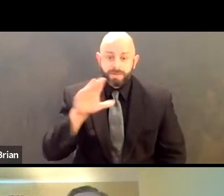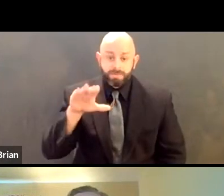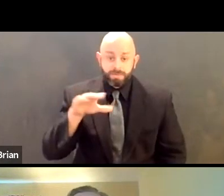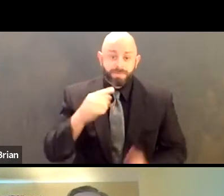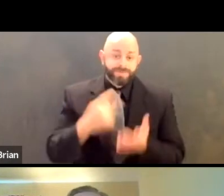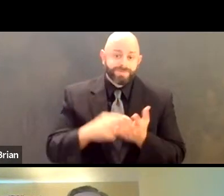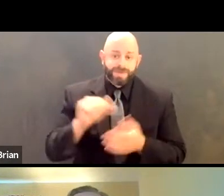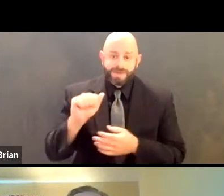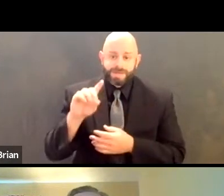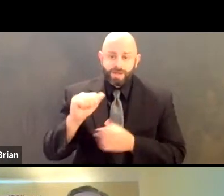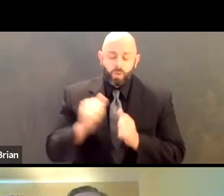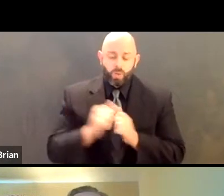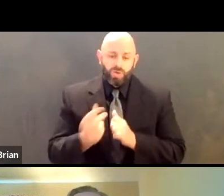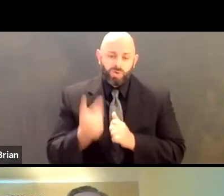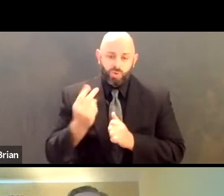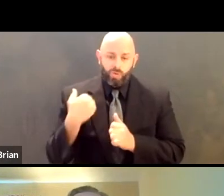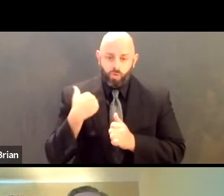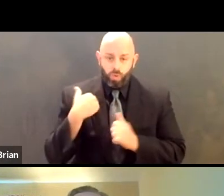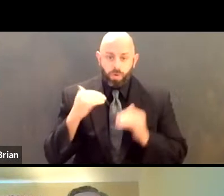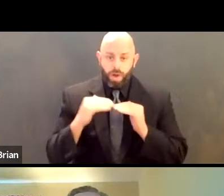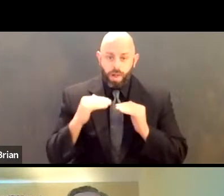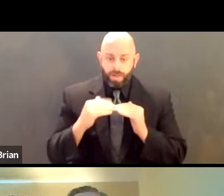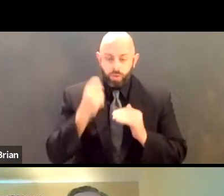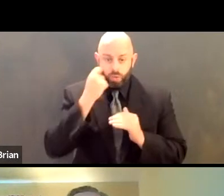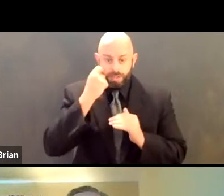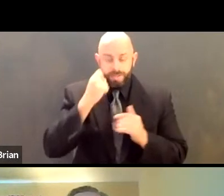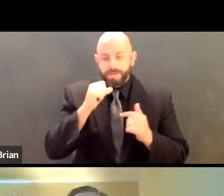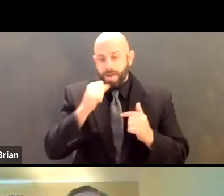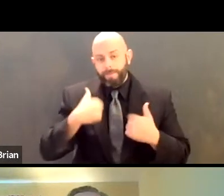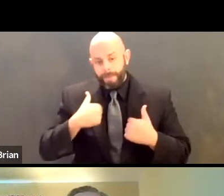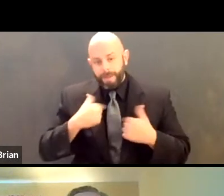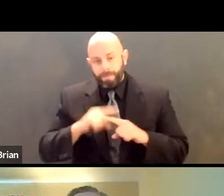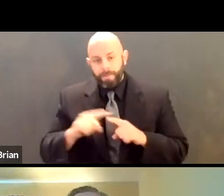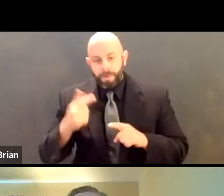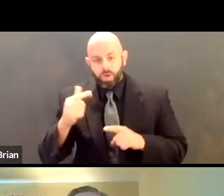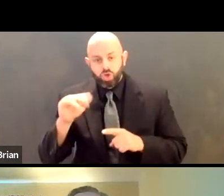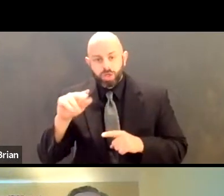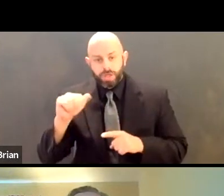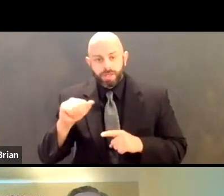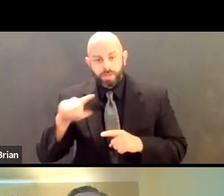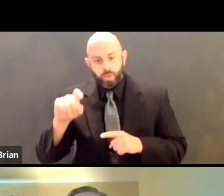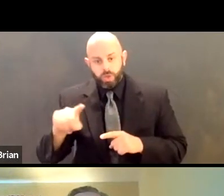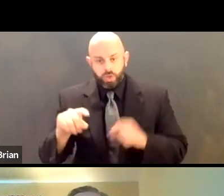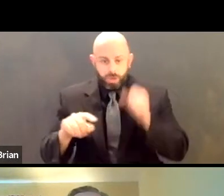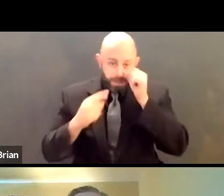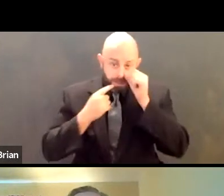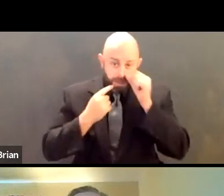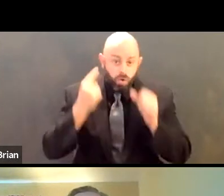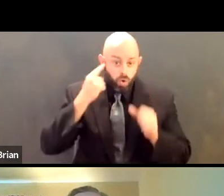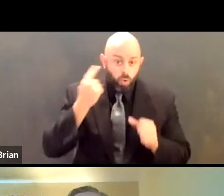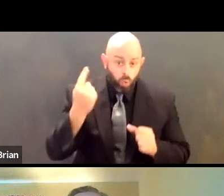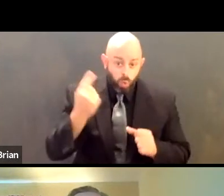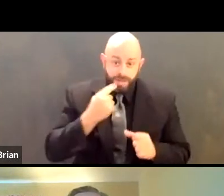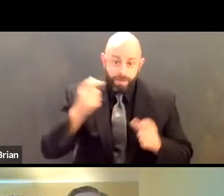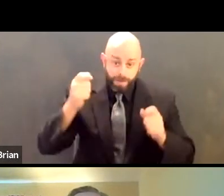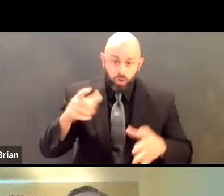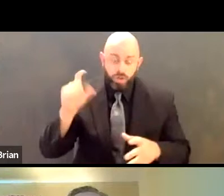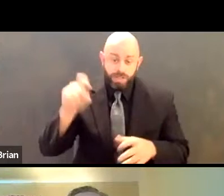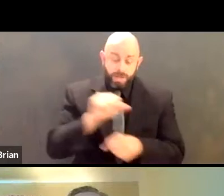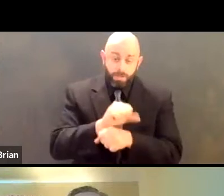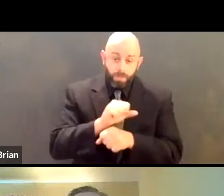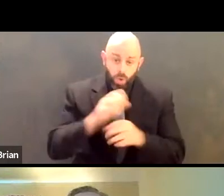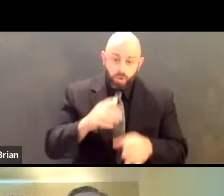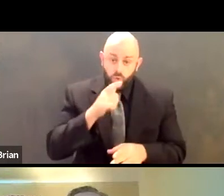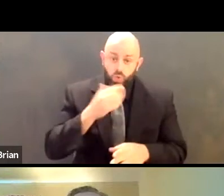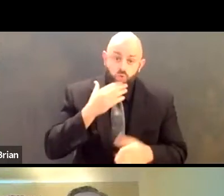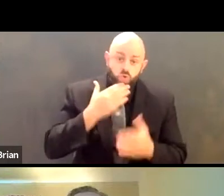two former colleagues recently, so this is not me speaking this, but the biddy Gina, she said, you heard one say, managers need employees who are good